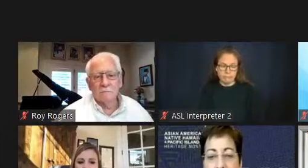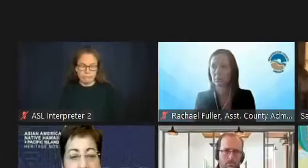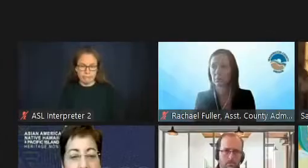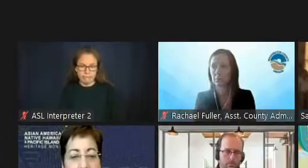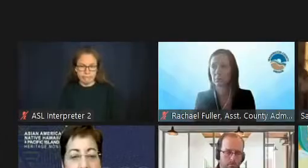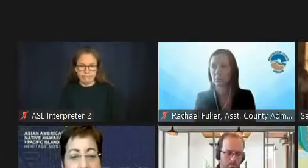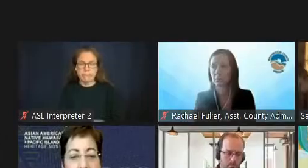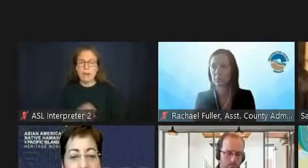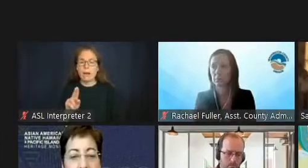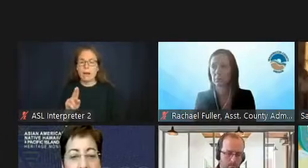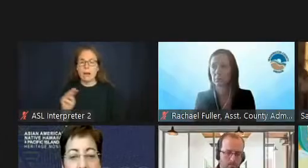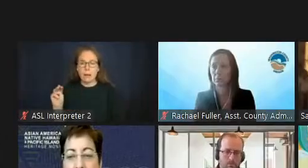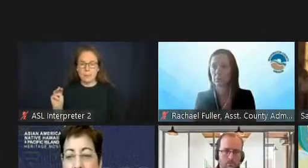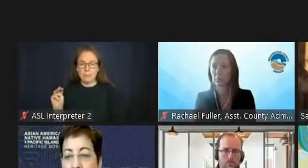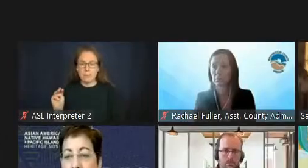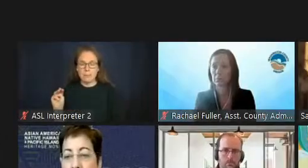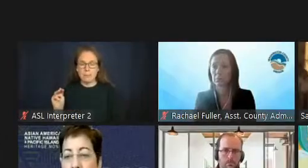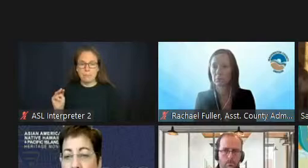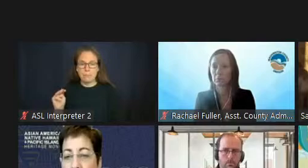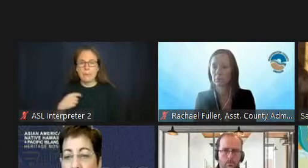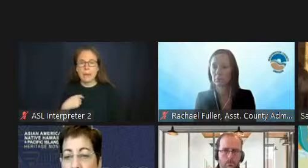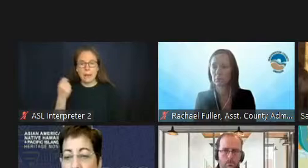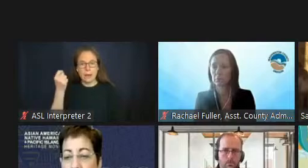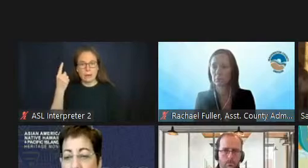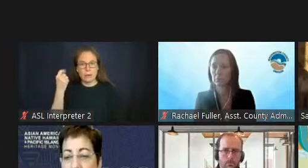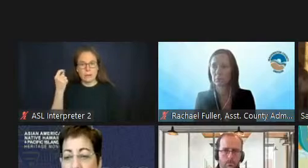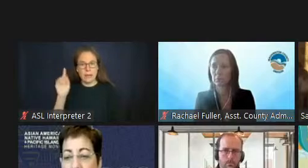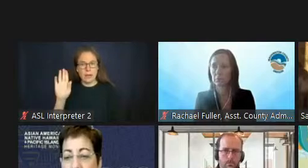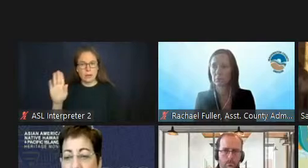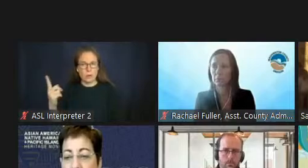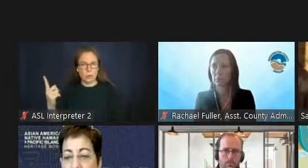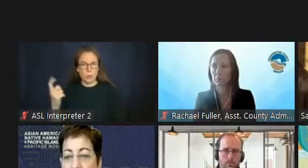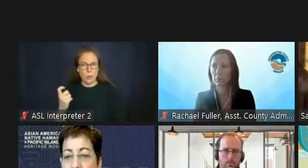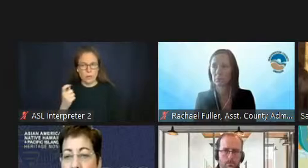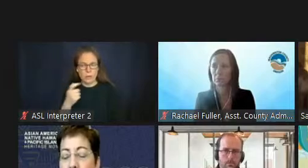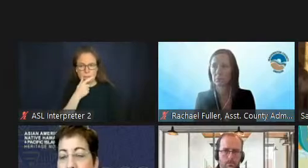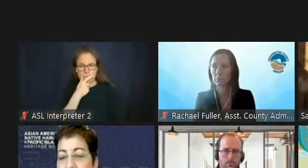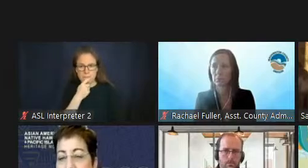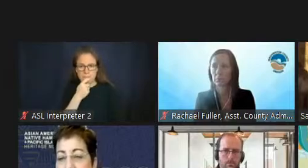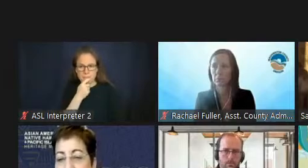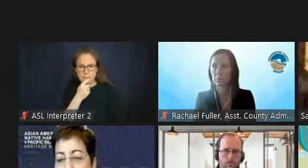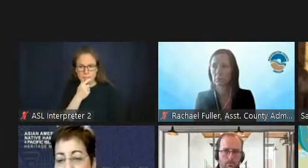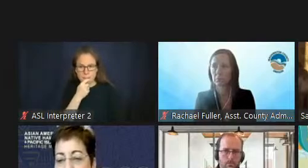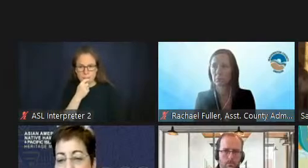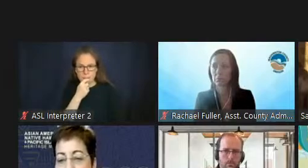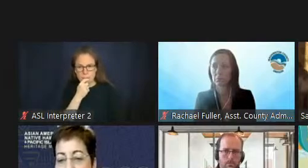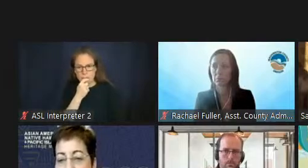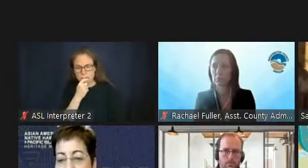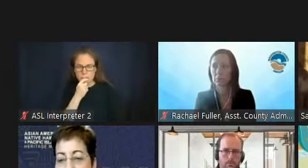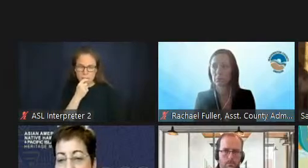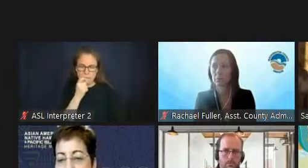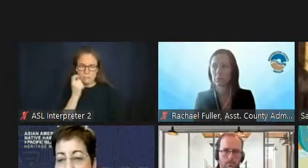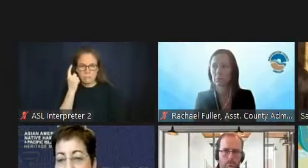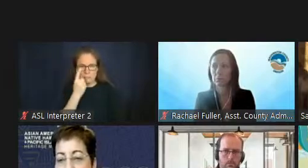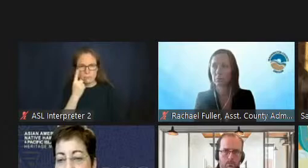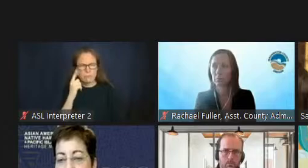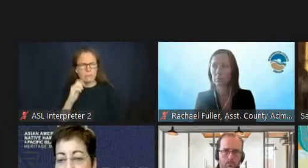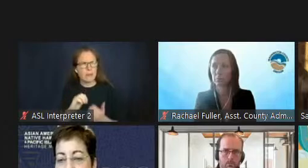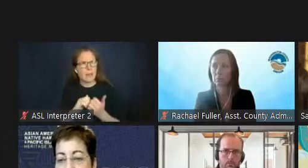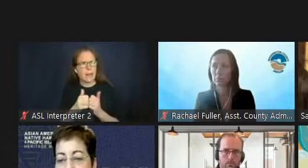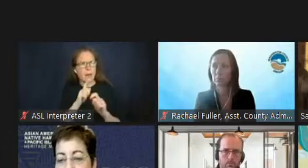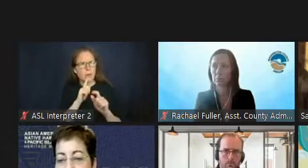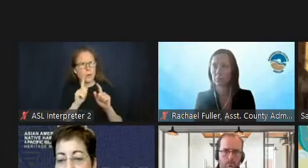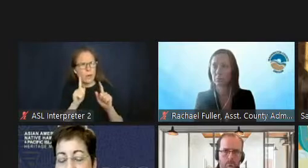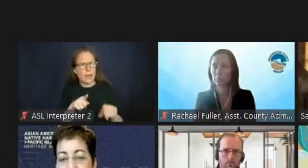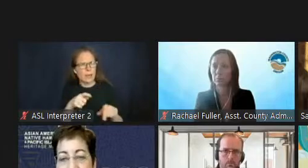I understand the intent. I'm struggling a little bit with maybe how I could quantify that. I think there,